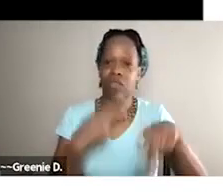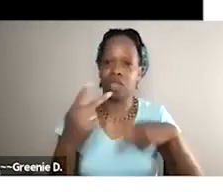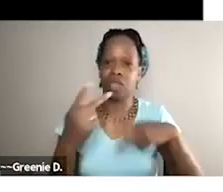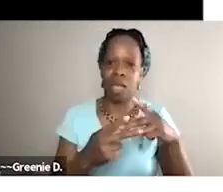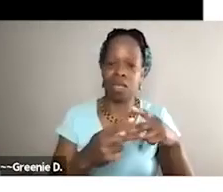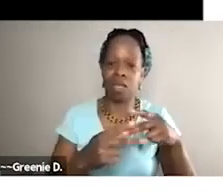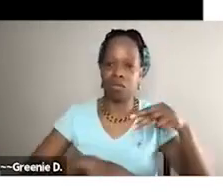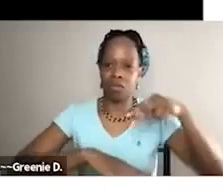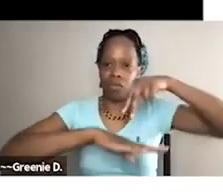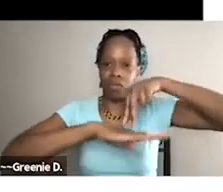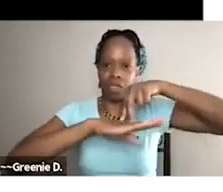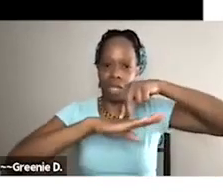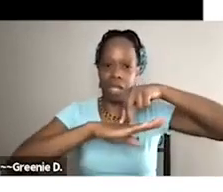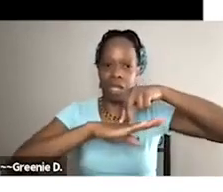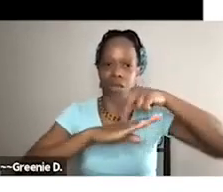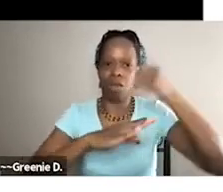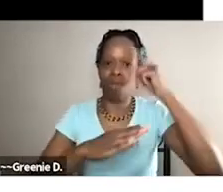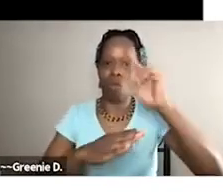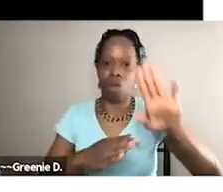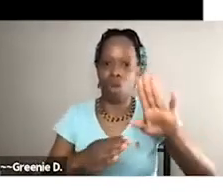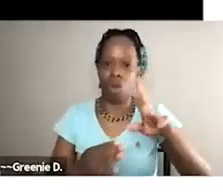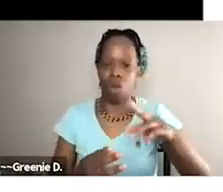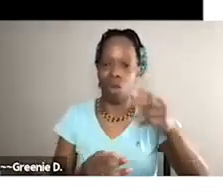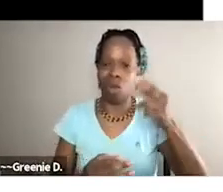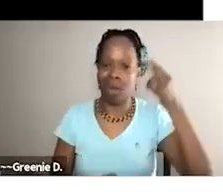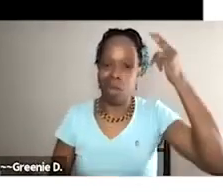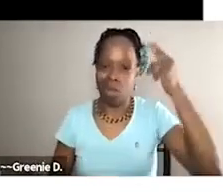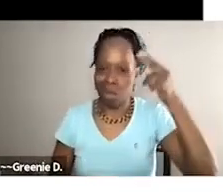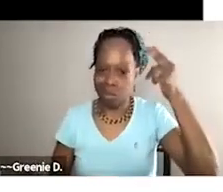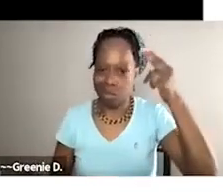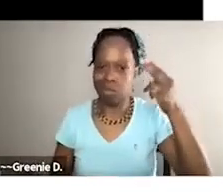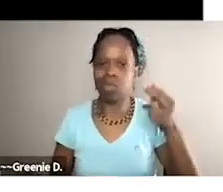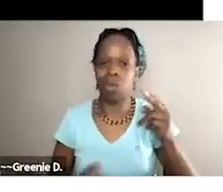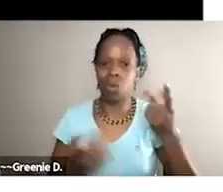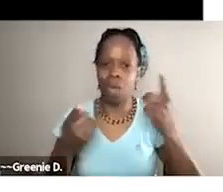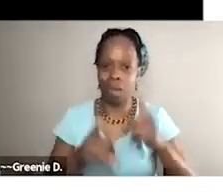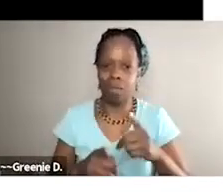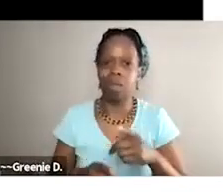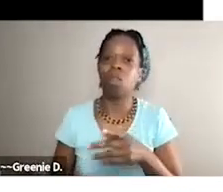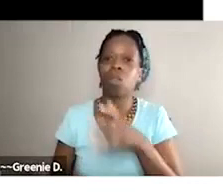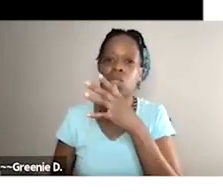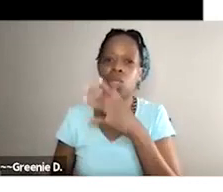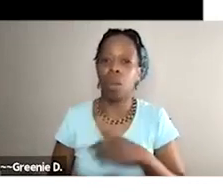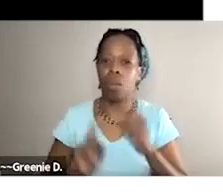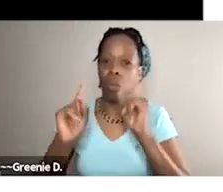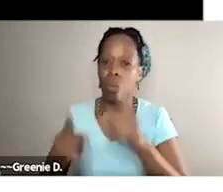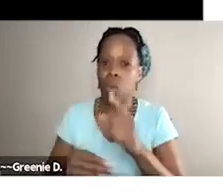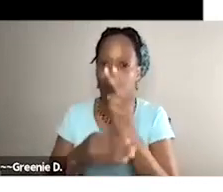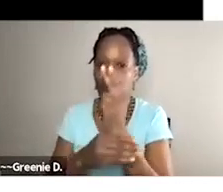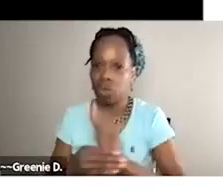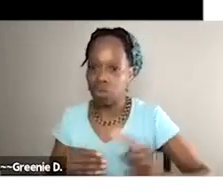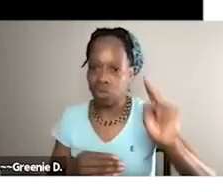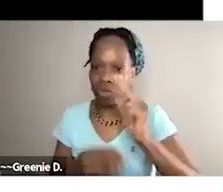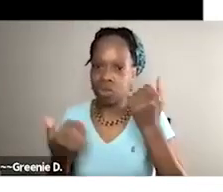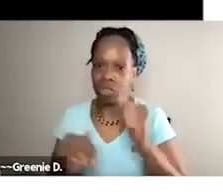but I don't have a lectern that I can go up against. I would have to either stand on a chair or something behind that lectern.